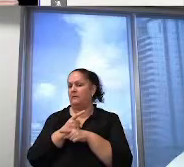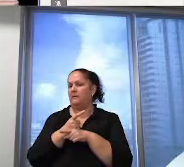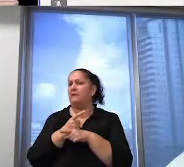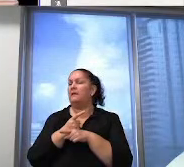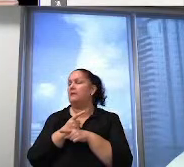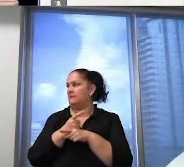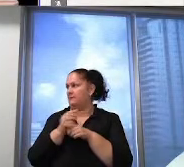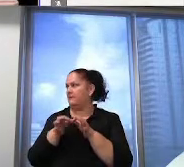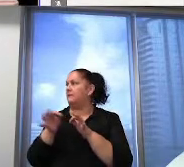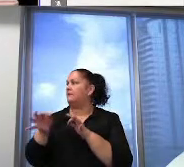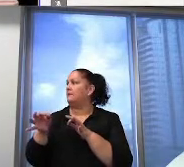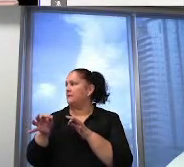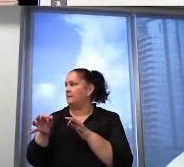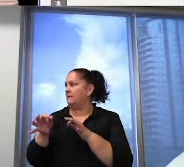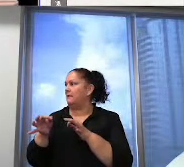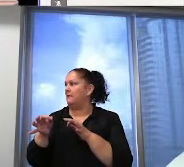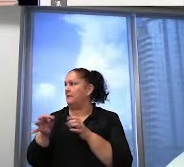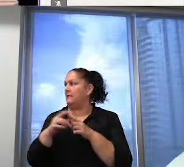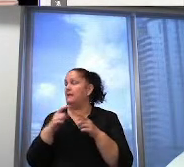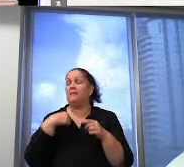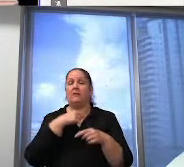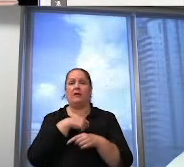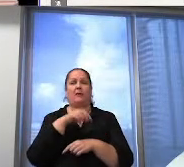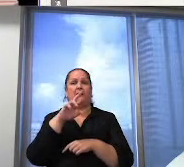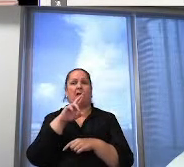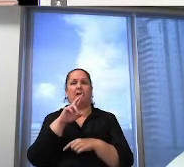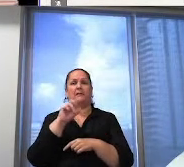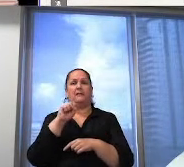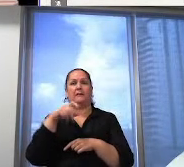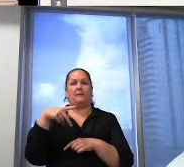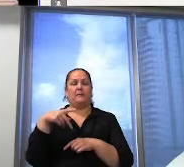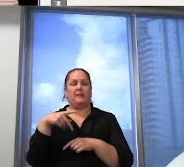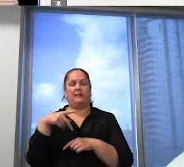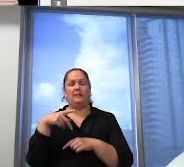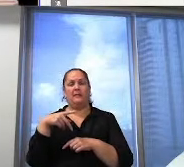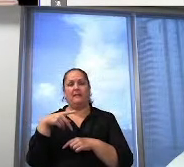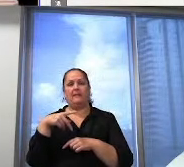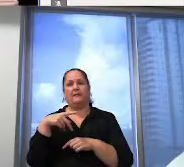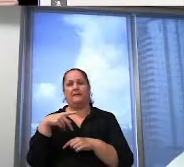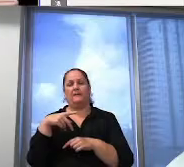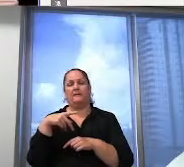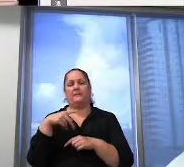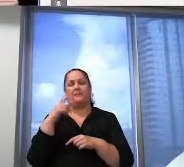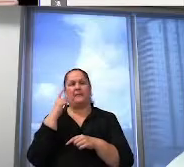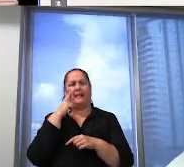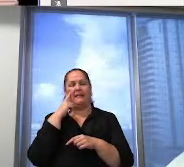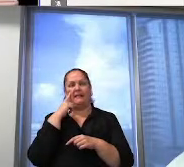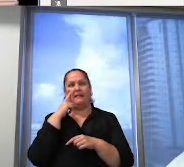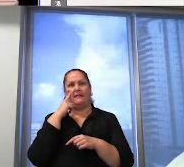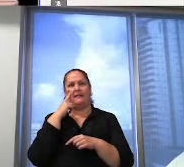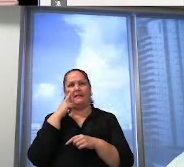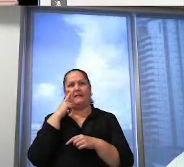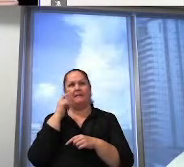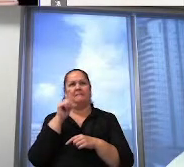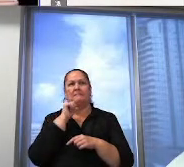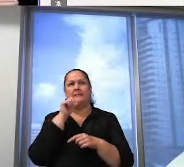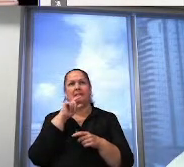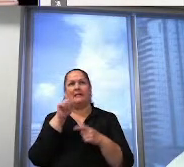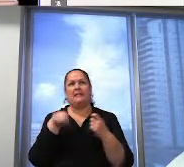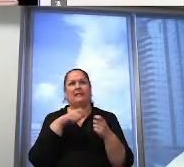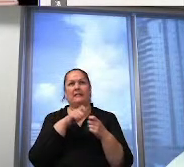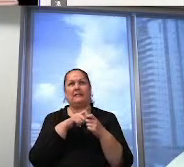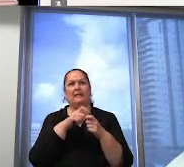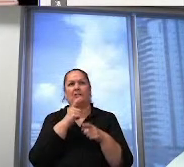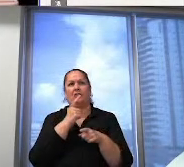There is a statement in our SRP that does that. I think it's